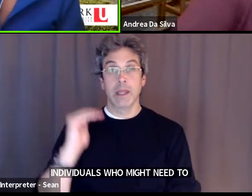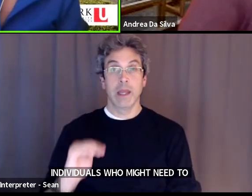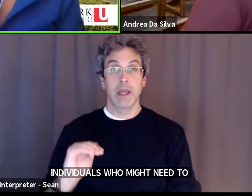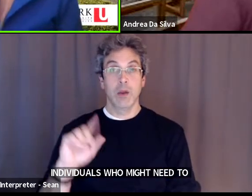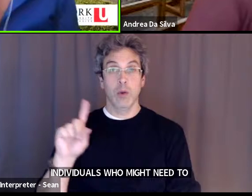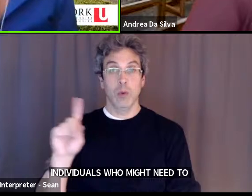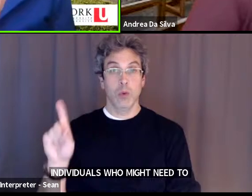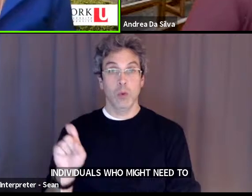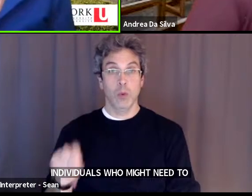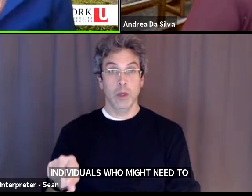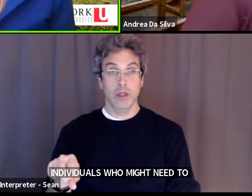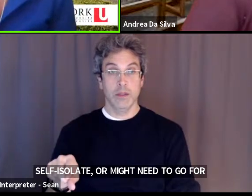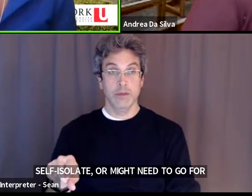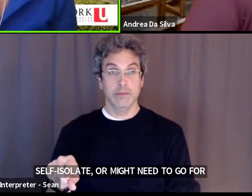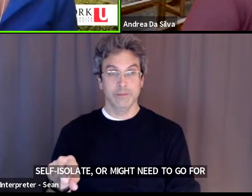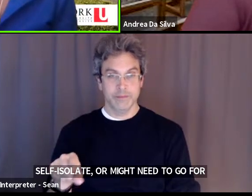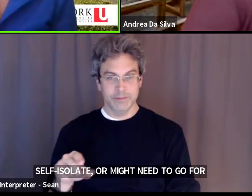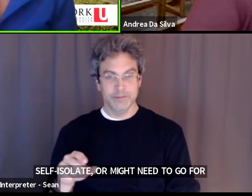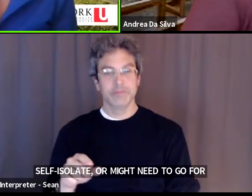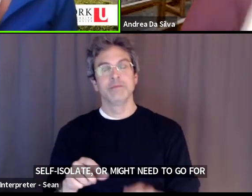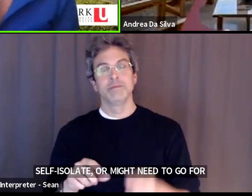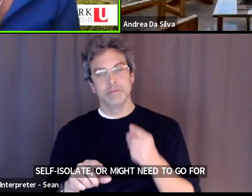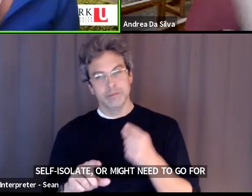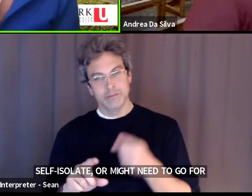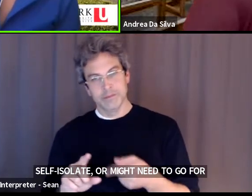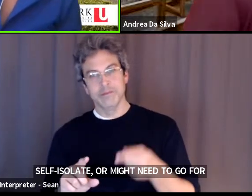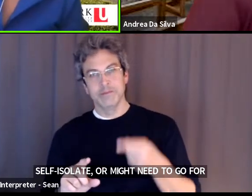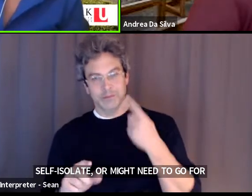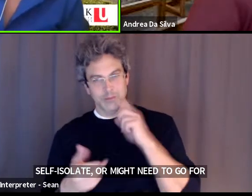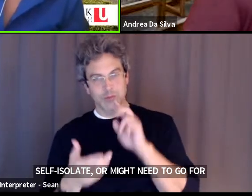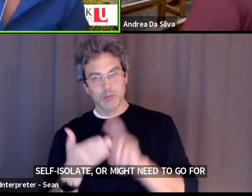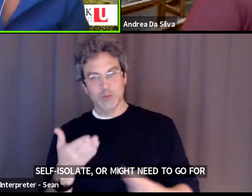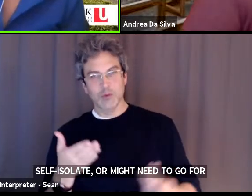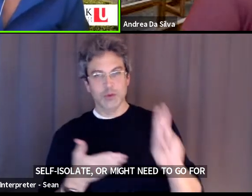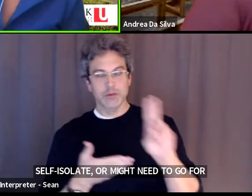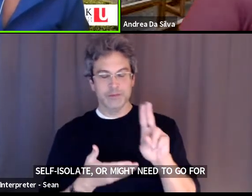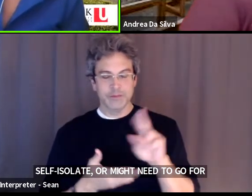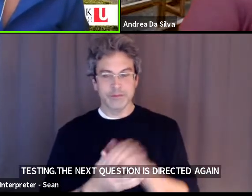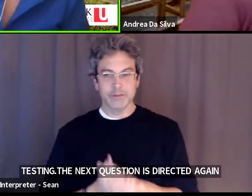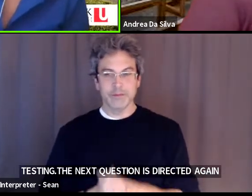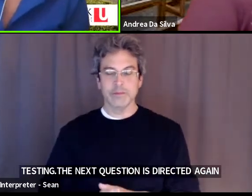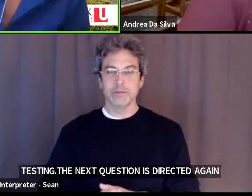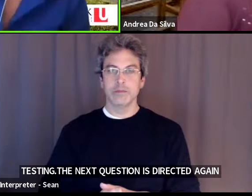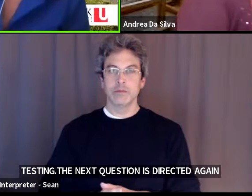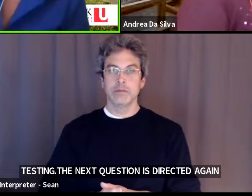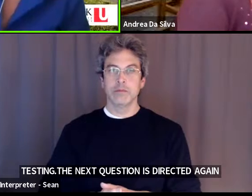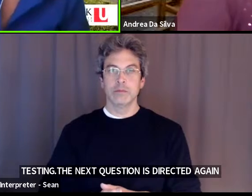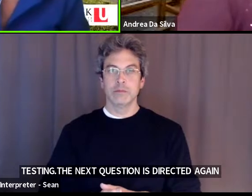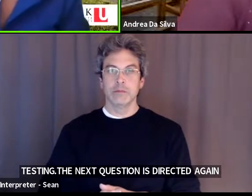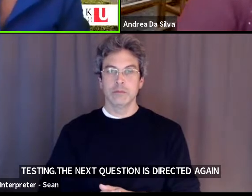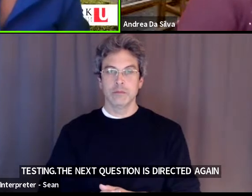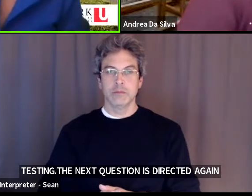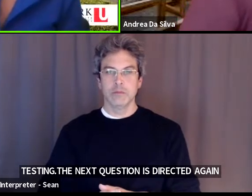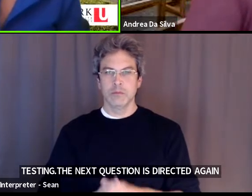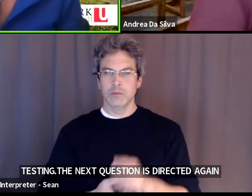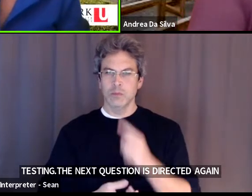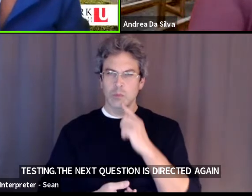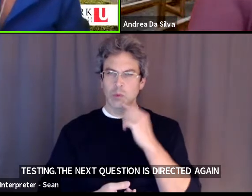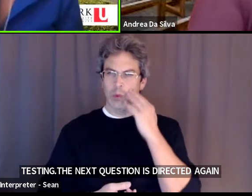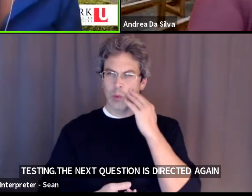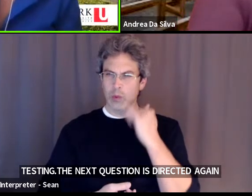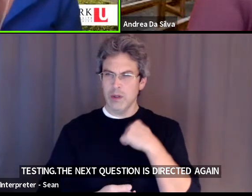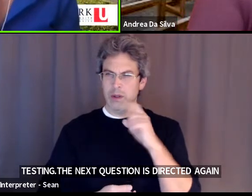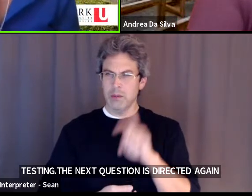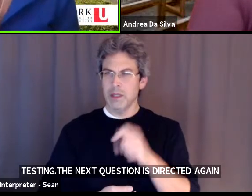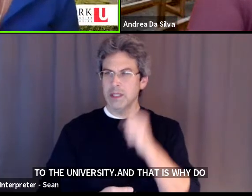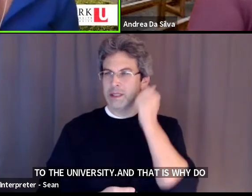is directed again to the university, and that is, why do I need to complete the daily